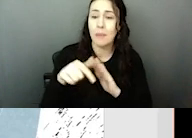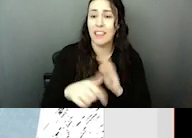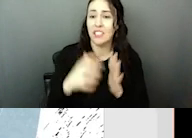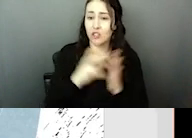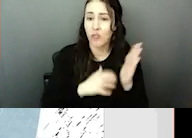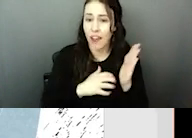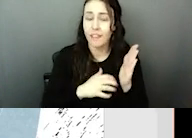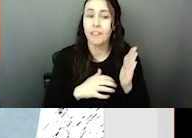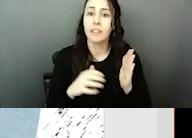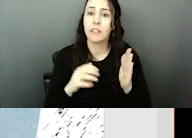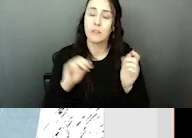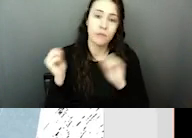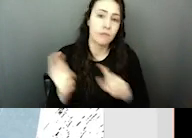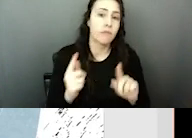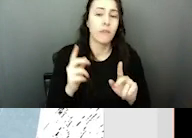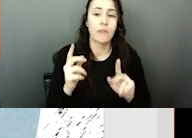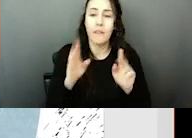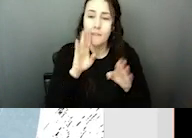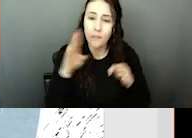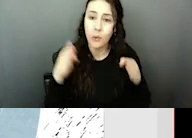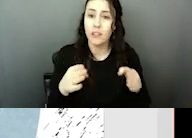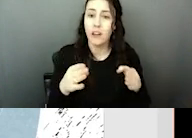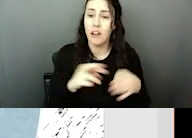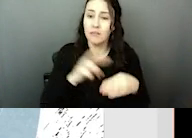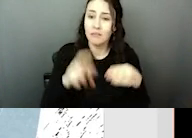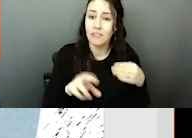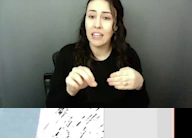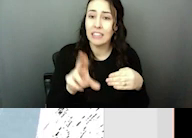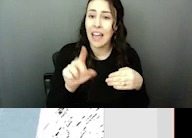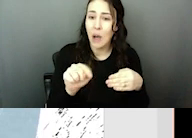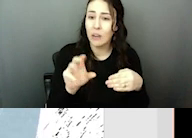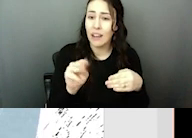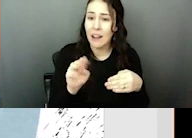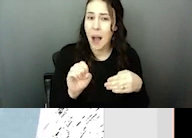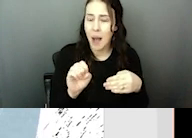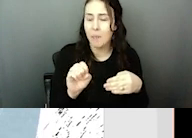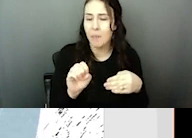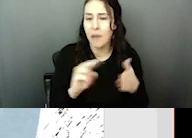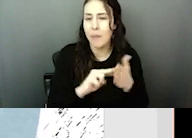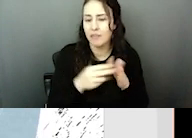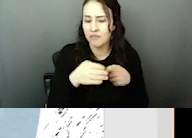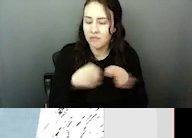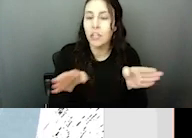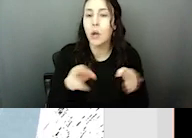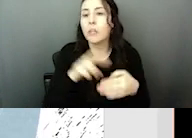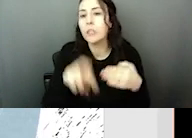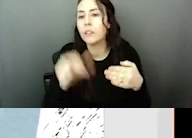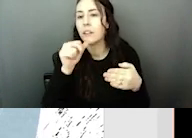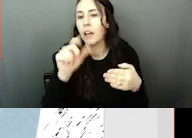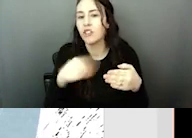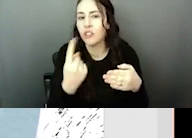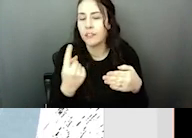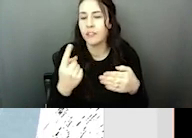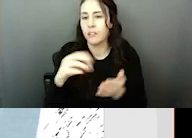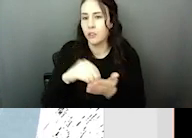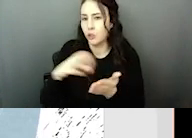was focused on outcomes, and I mean outcomes broadly, so results, not necessarily student learning